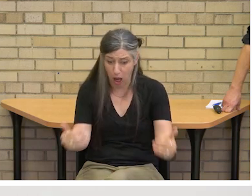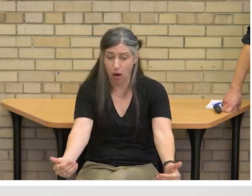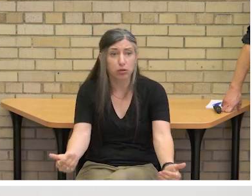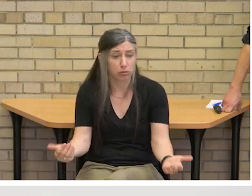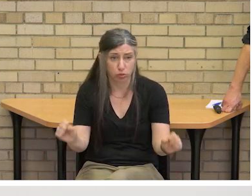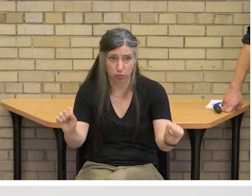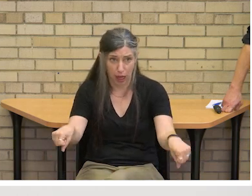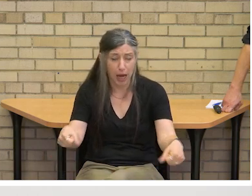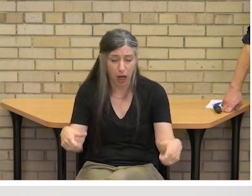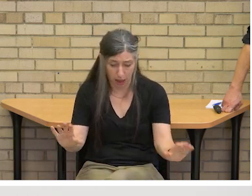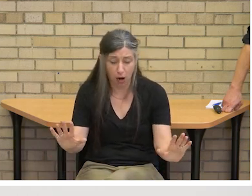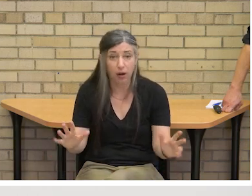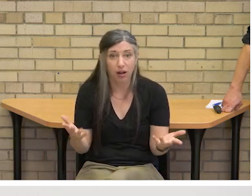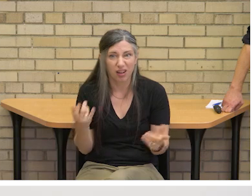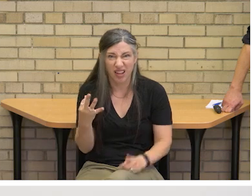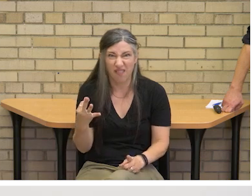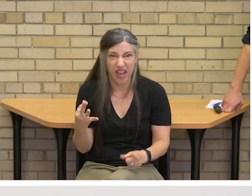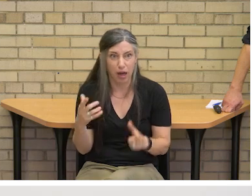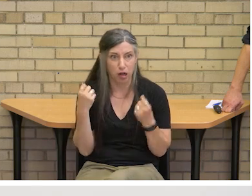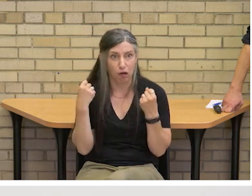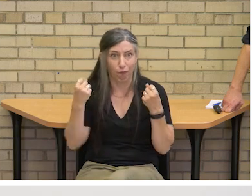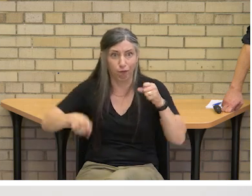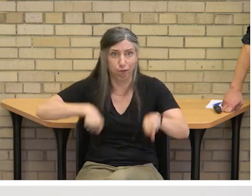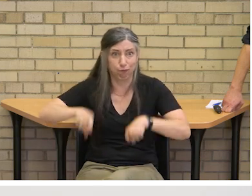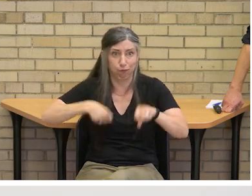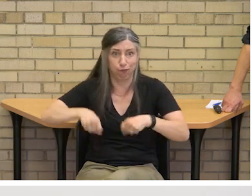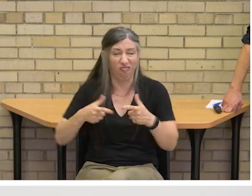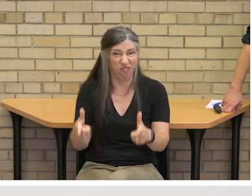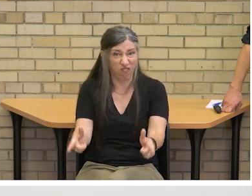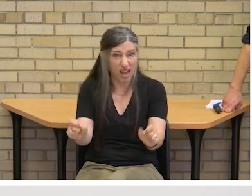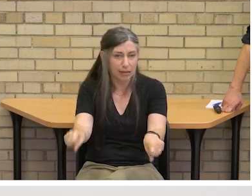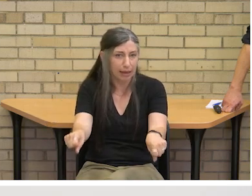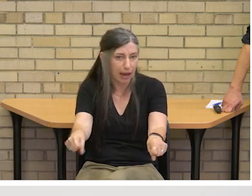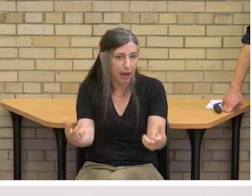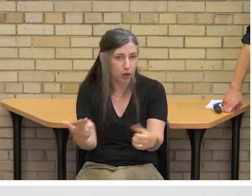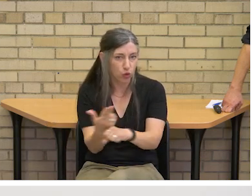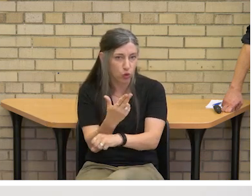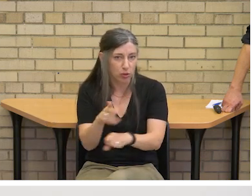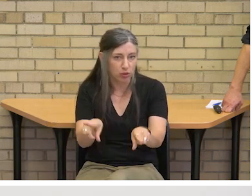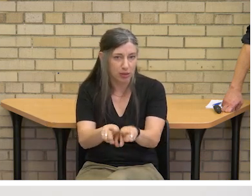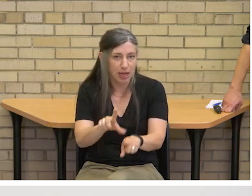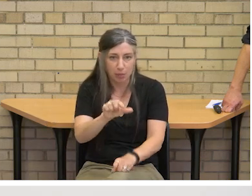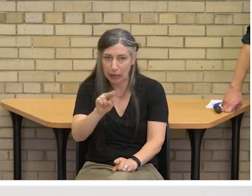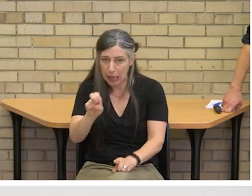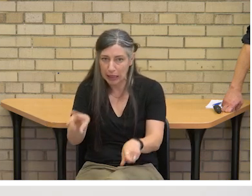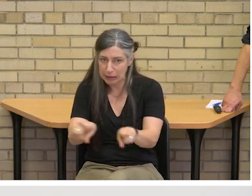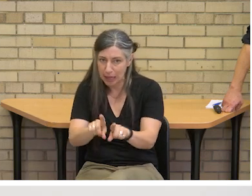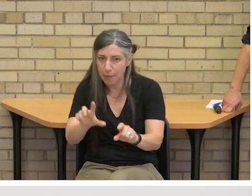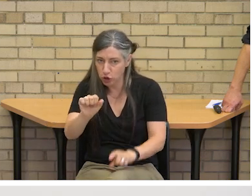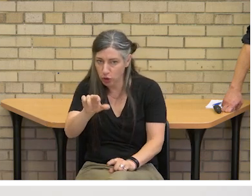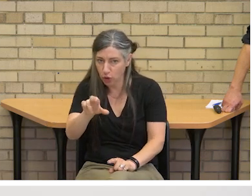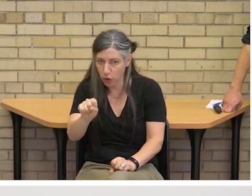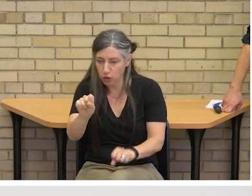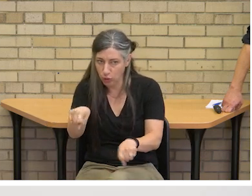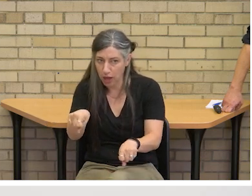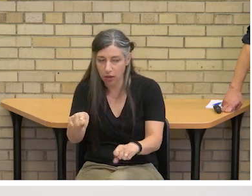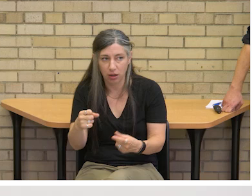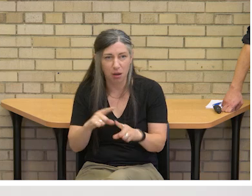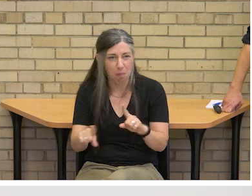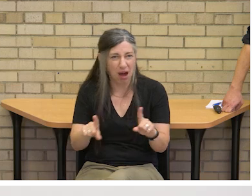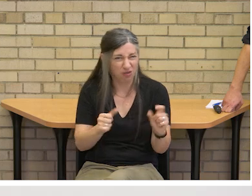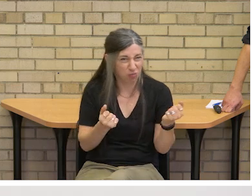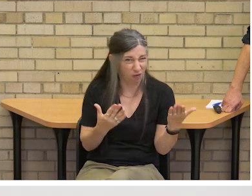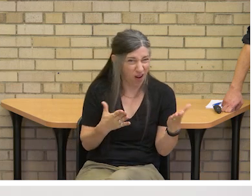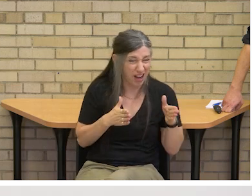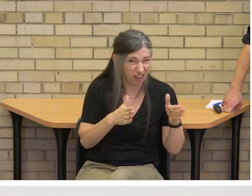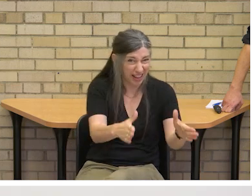necessarily. If they think that they're fast enough, they just want to get in the lane and go, they are allowed to do that. If there's a facility provided, they really shouldn't be